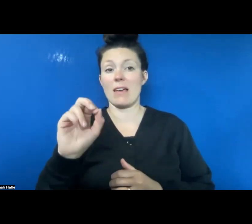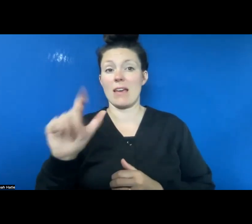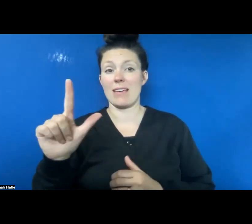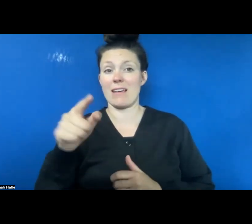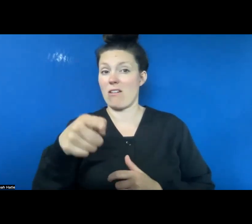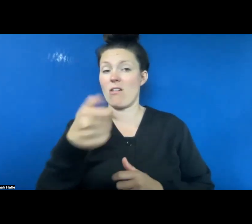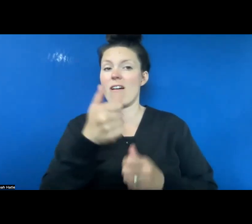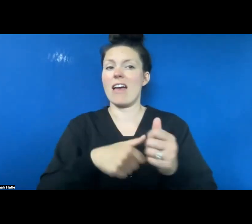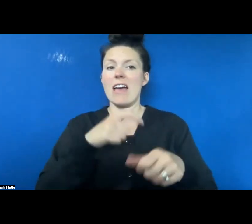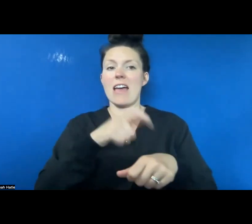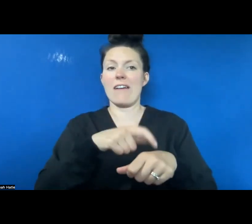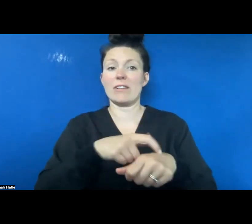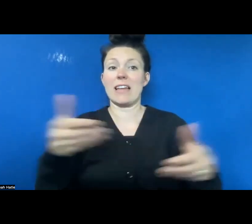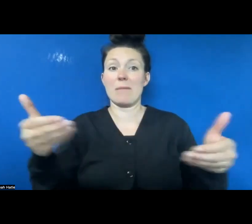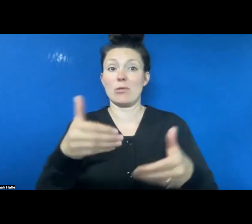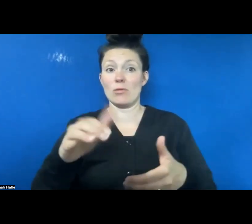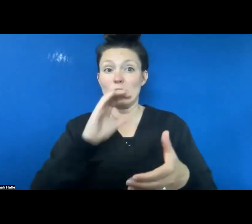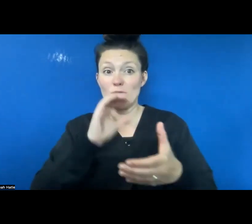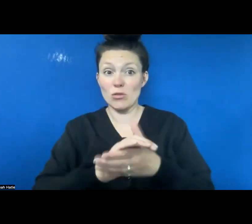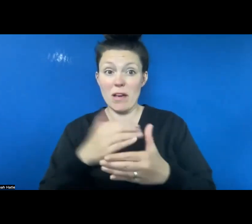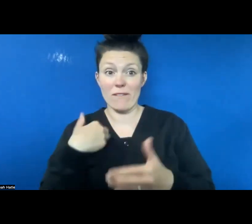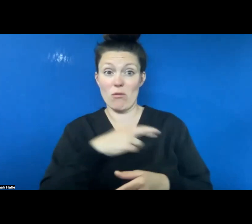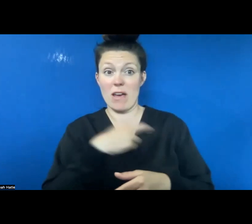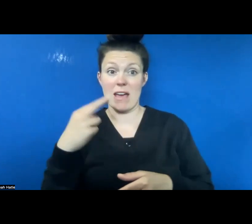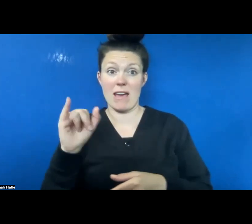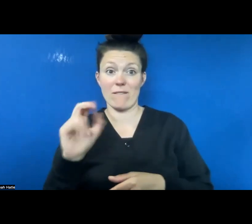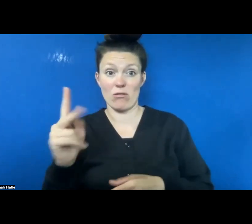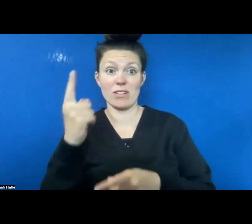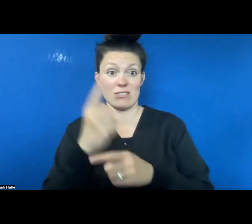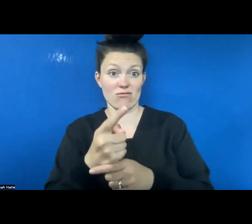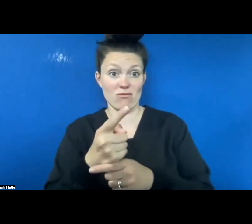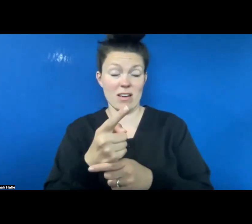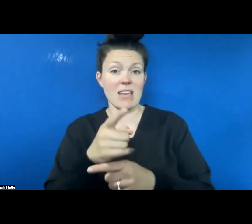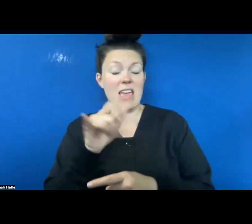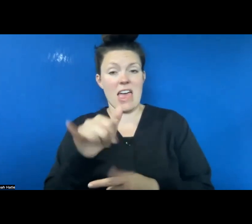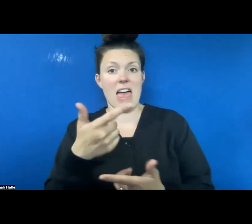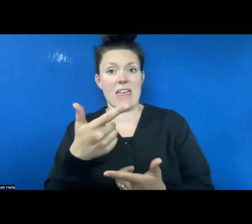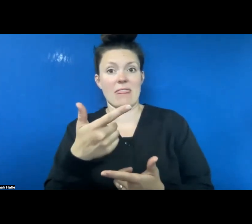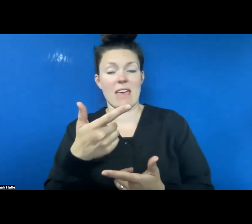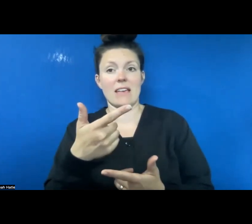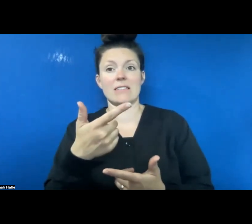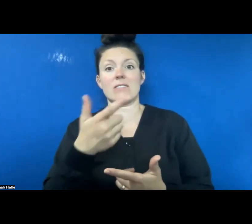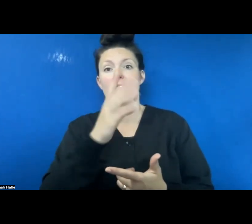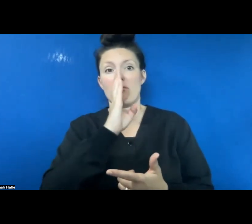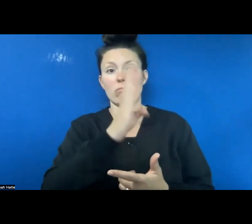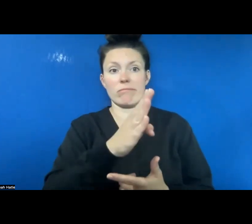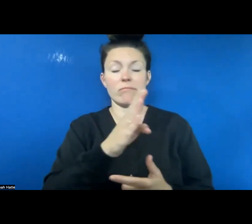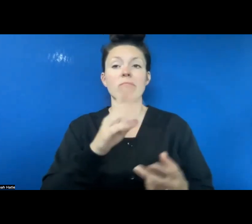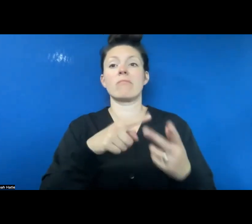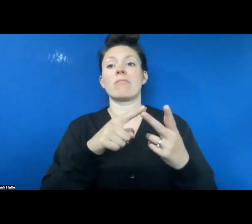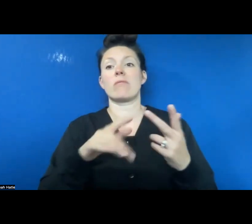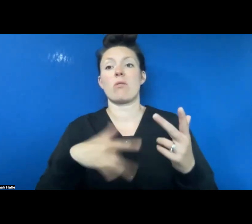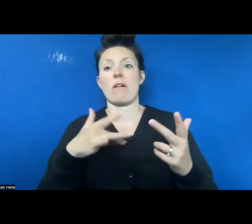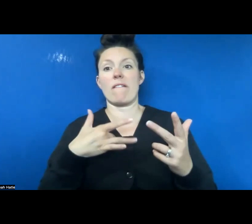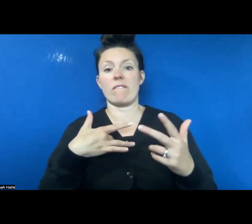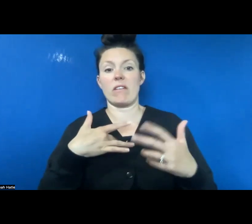every time you introduce your wife, right? And that's the reality. And that's where heterosexism and homophobia comes in, right?